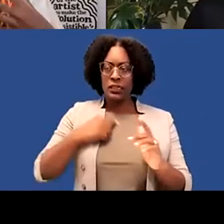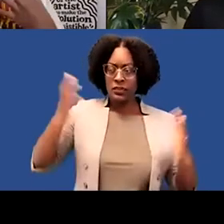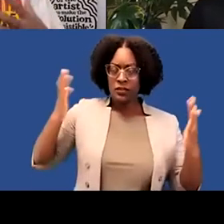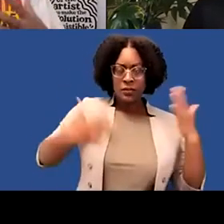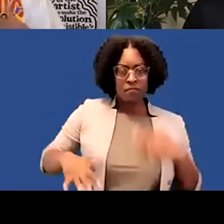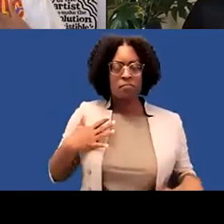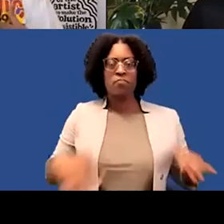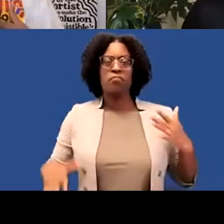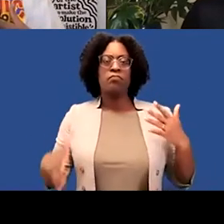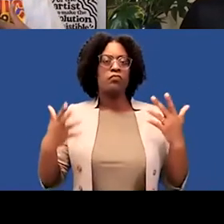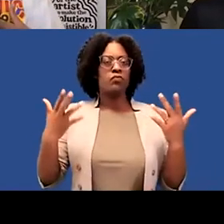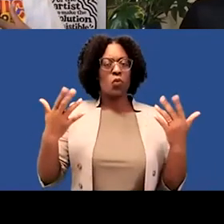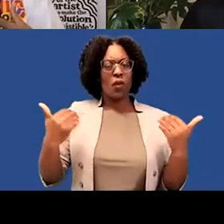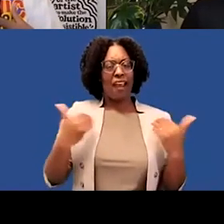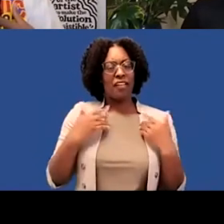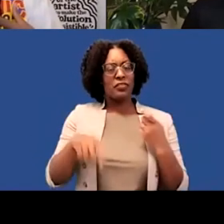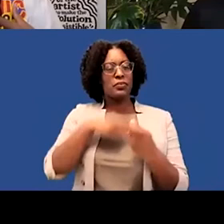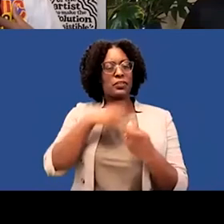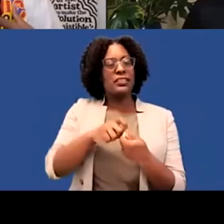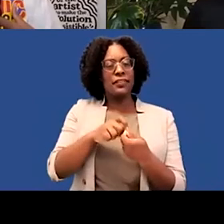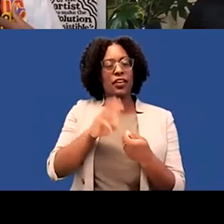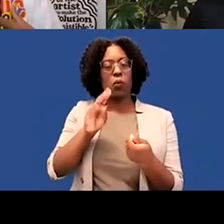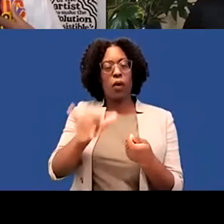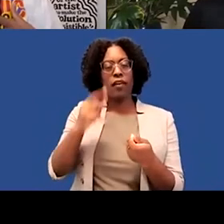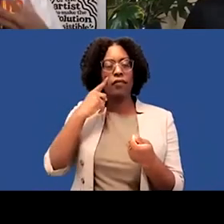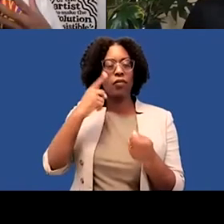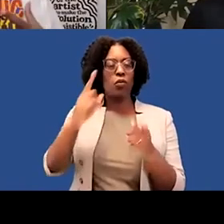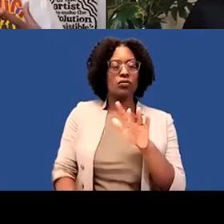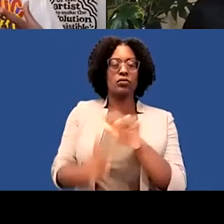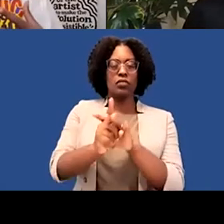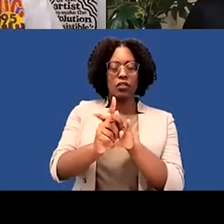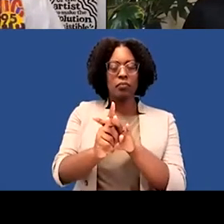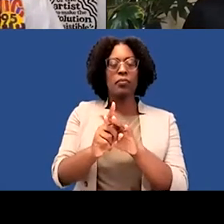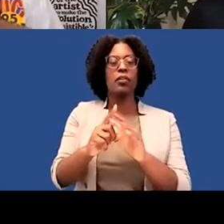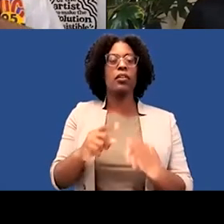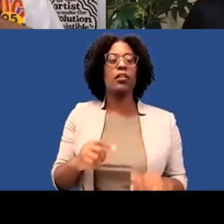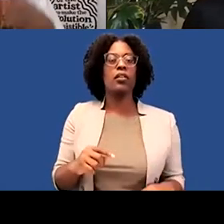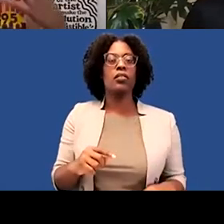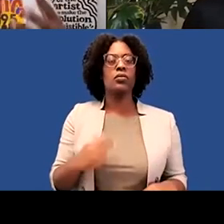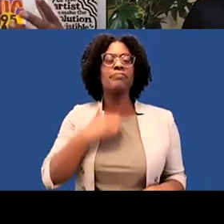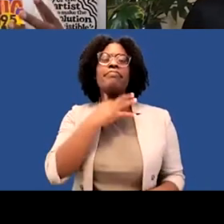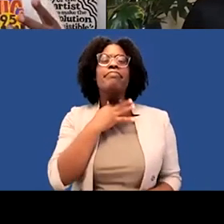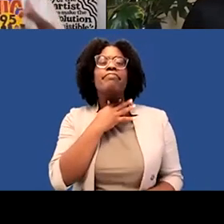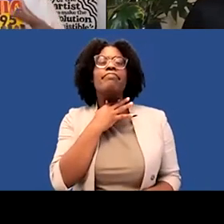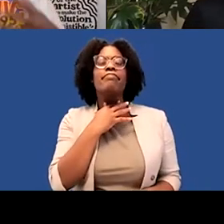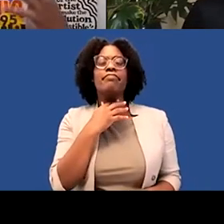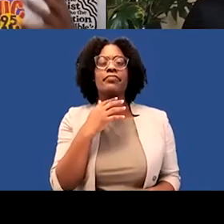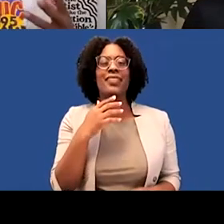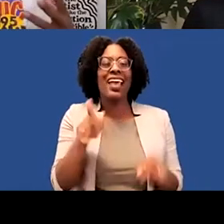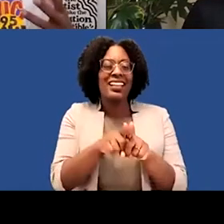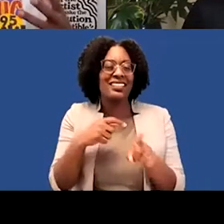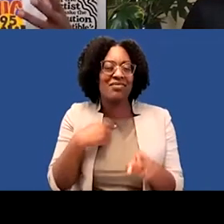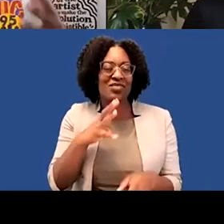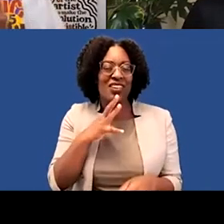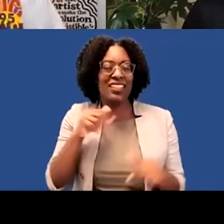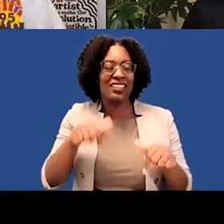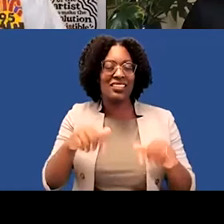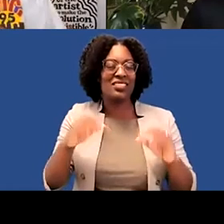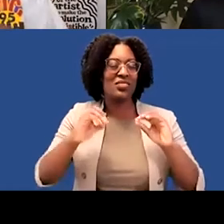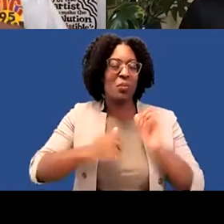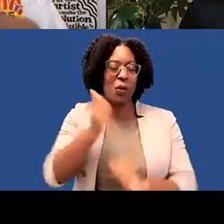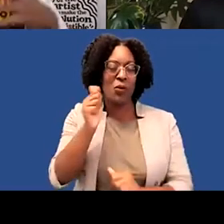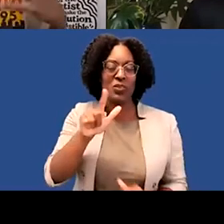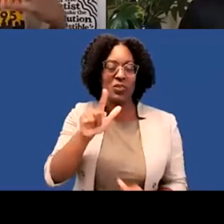talk briefly before going to audience questions about pleasure. And I'm realizing as I'm talking, this is the most Leo question ever,